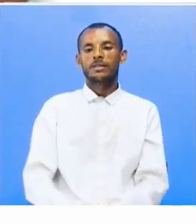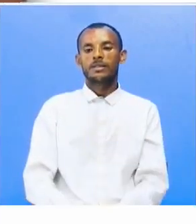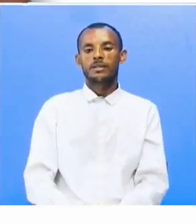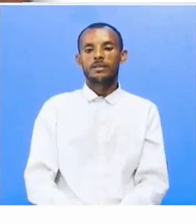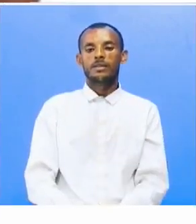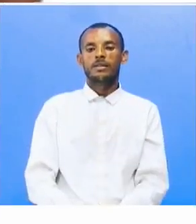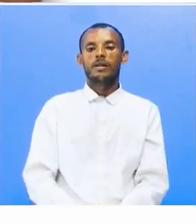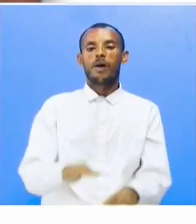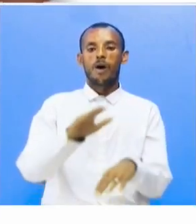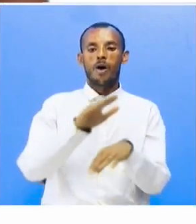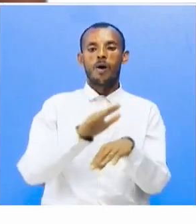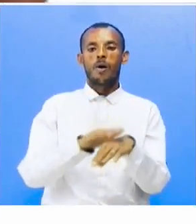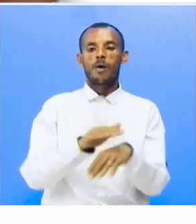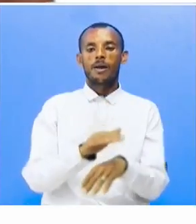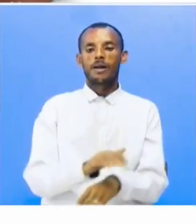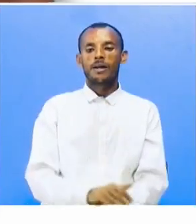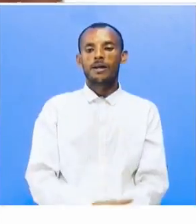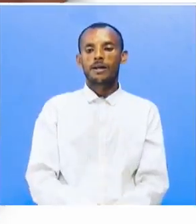on